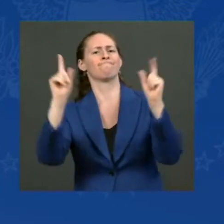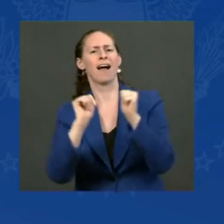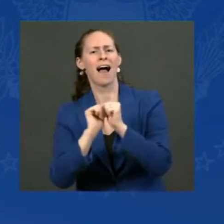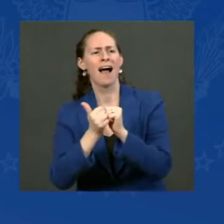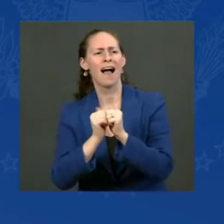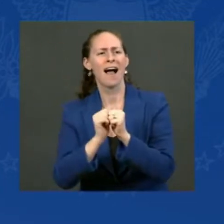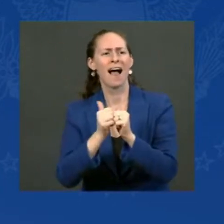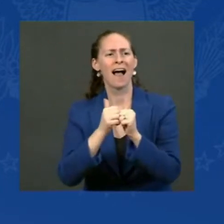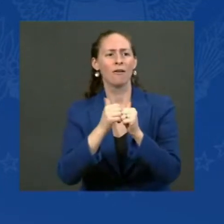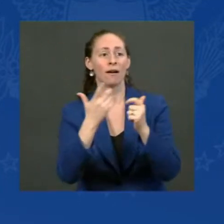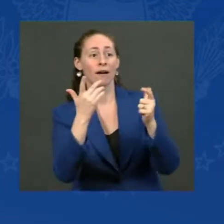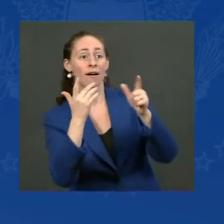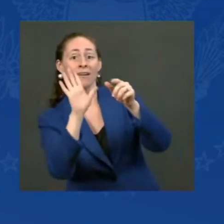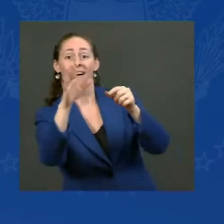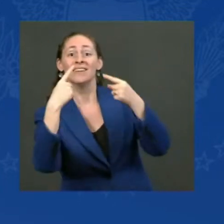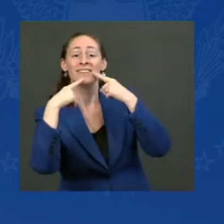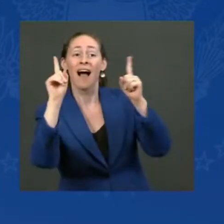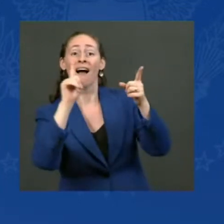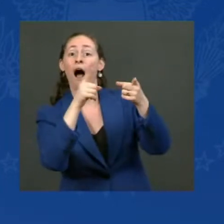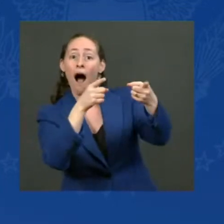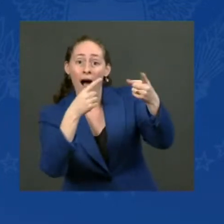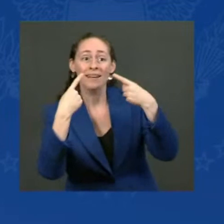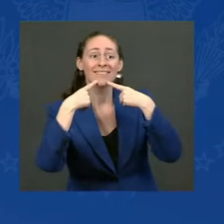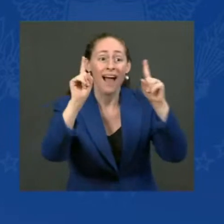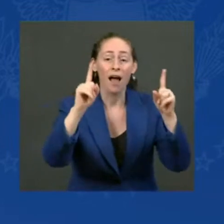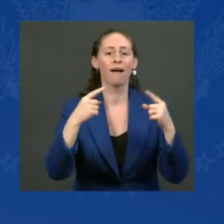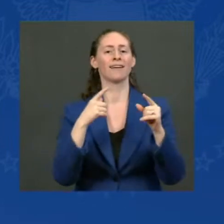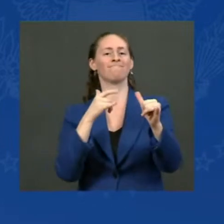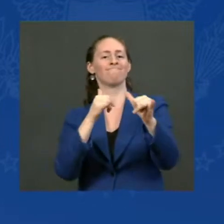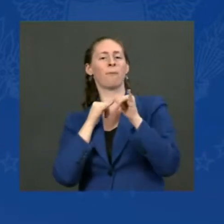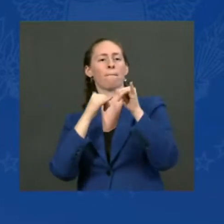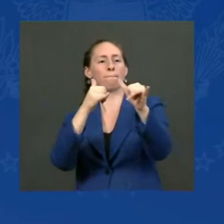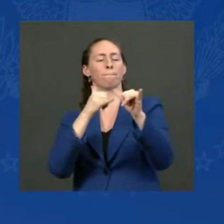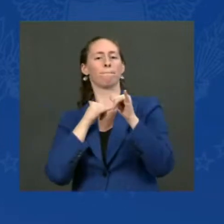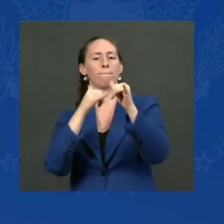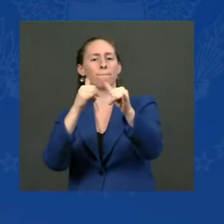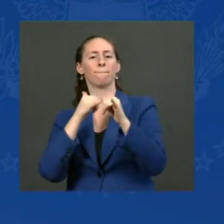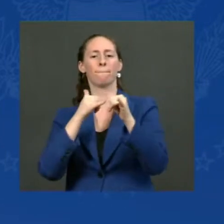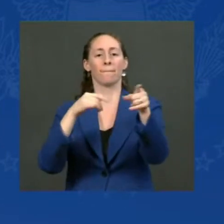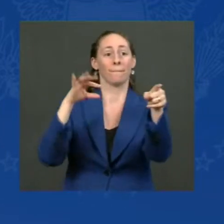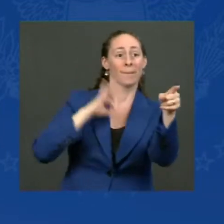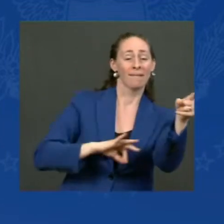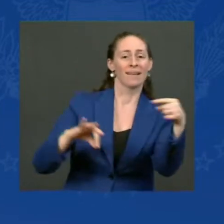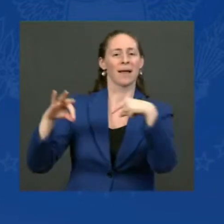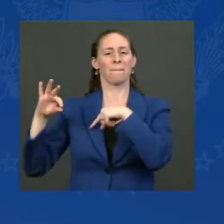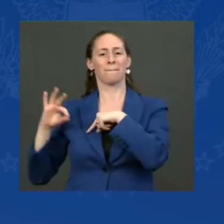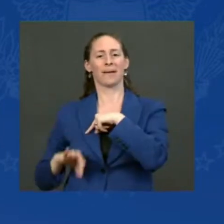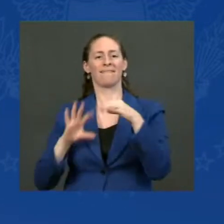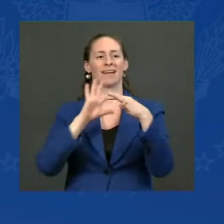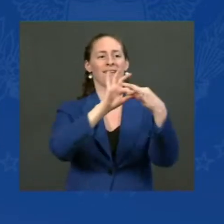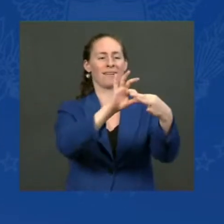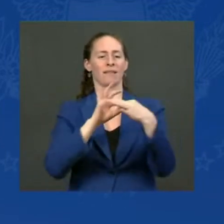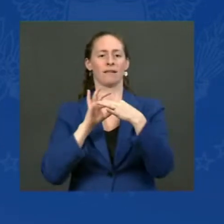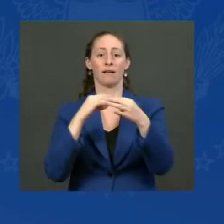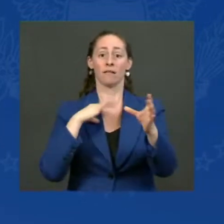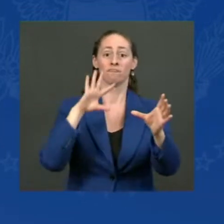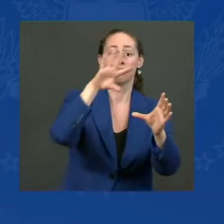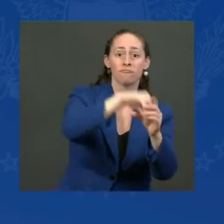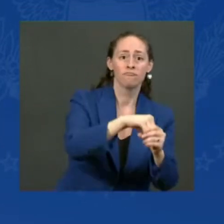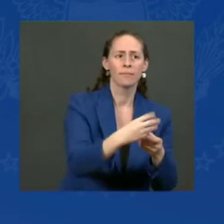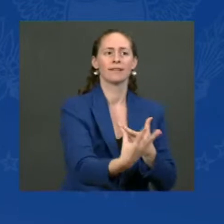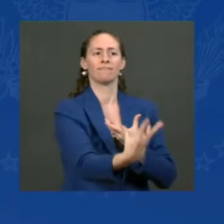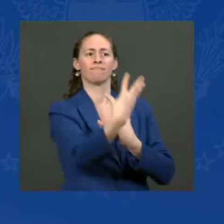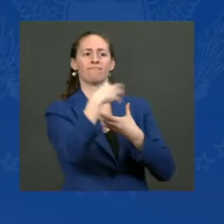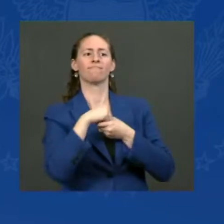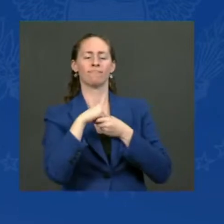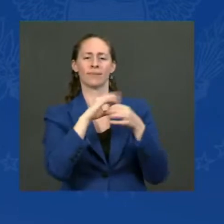well. To deliver for our own people, we must also engage deeply with the rest of the world.